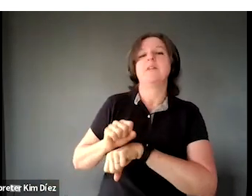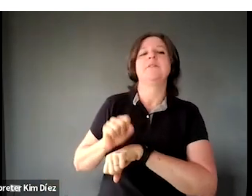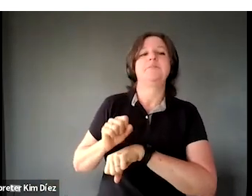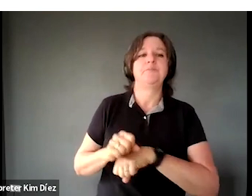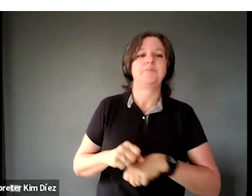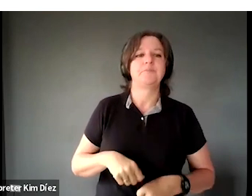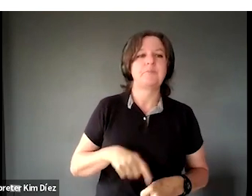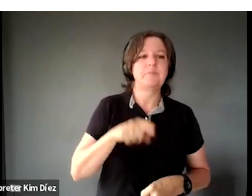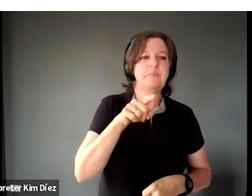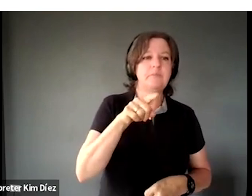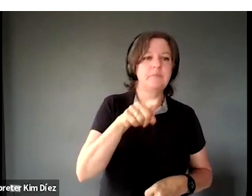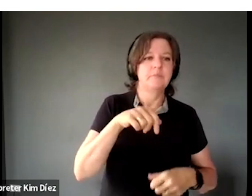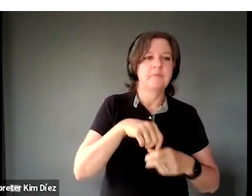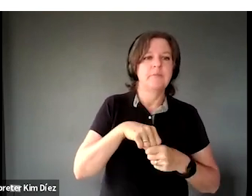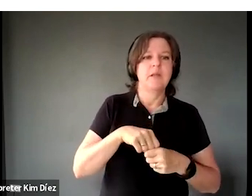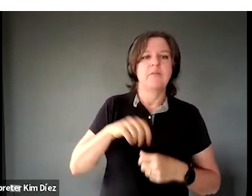So